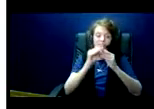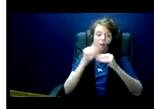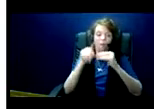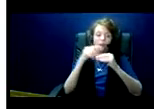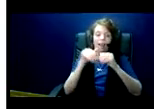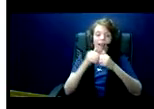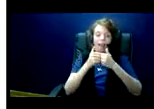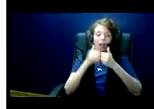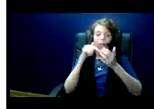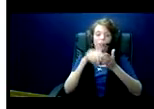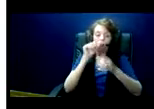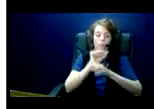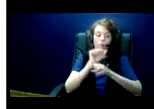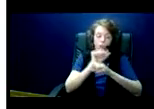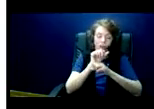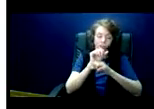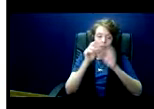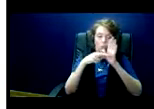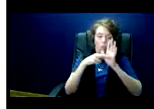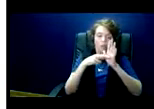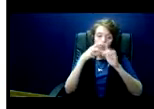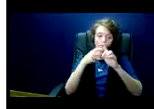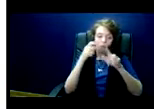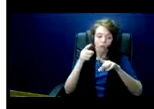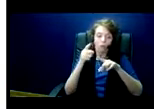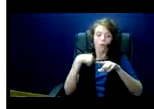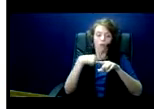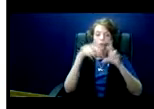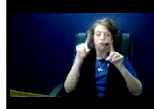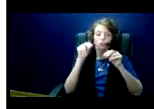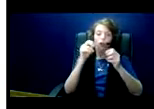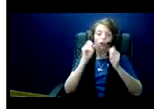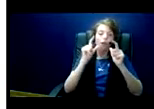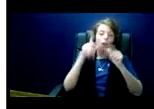resonated with you. Our producer will now post a quick poll.